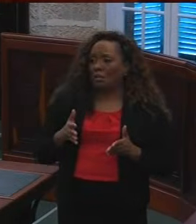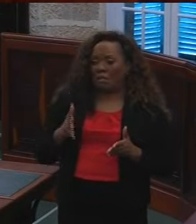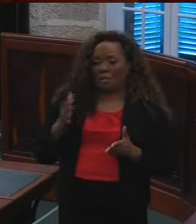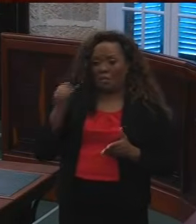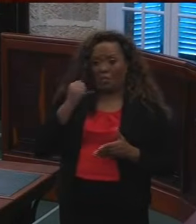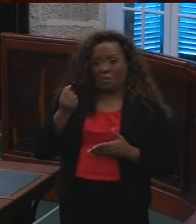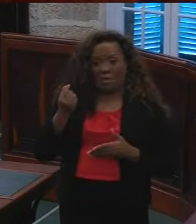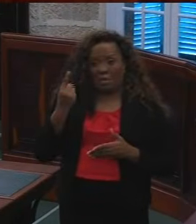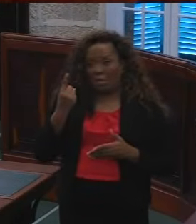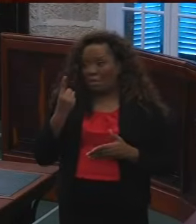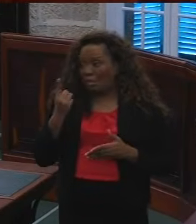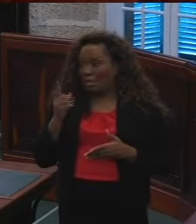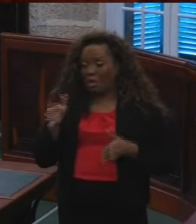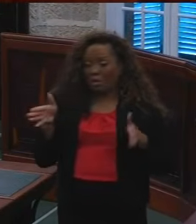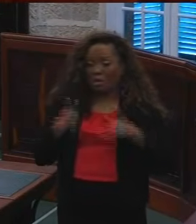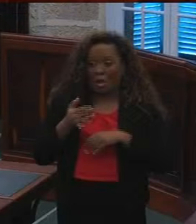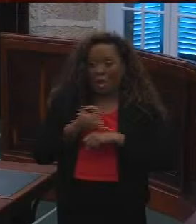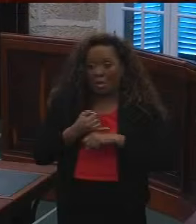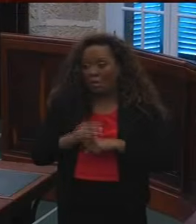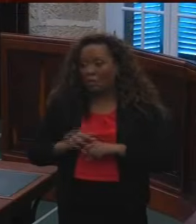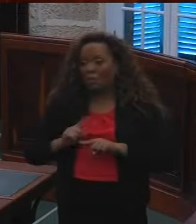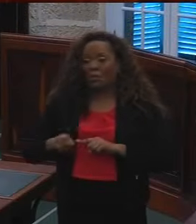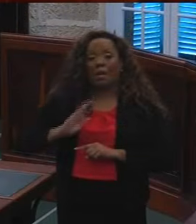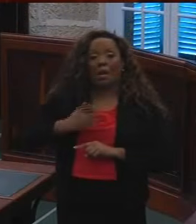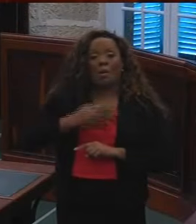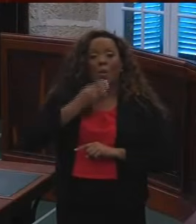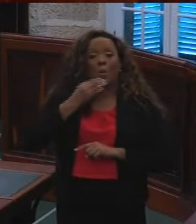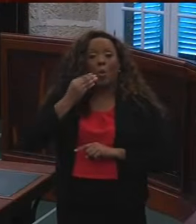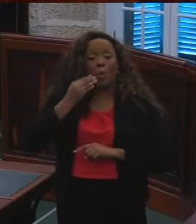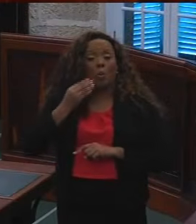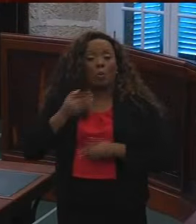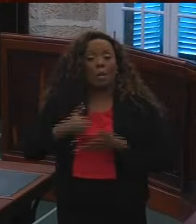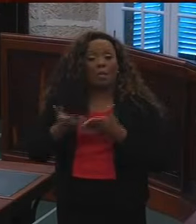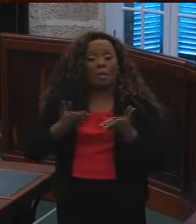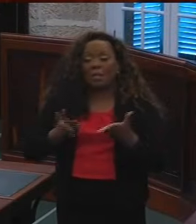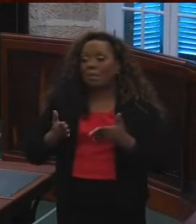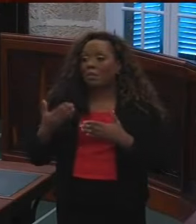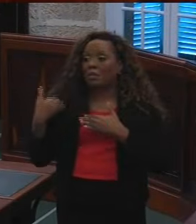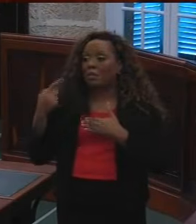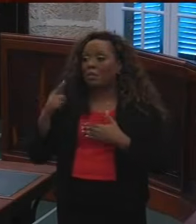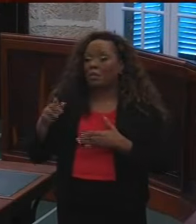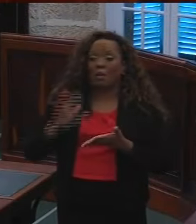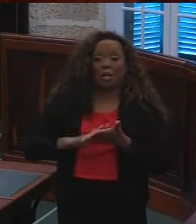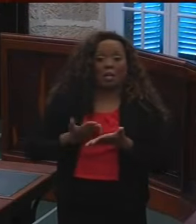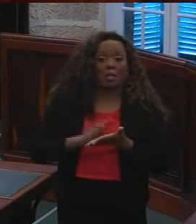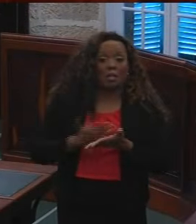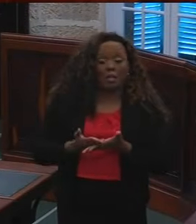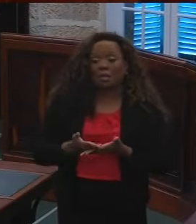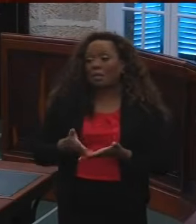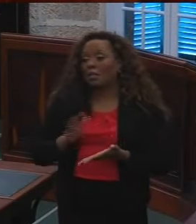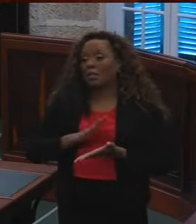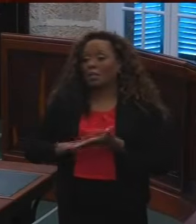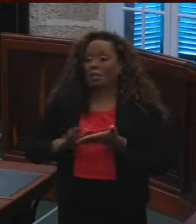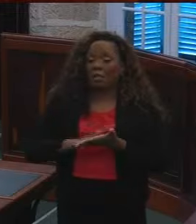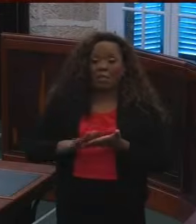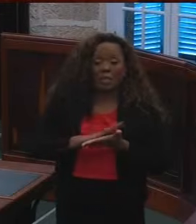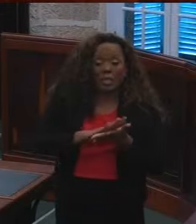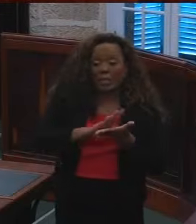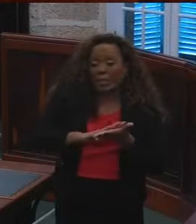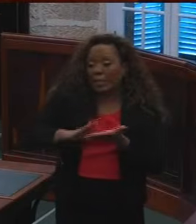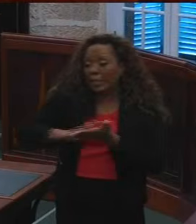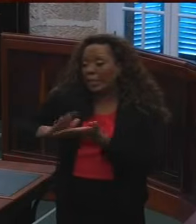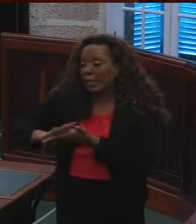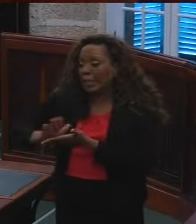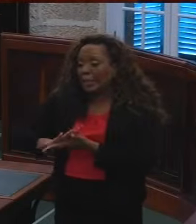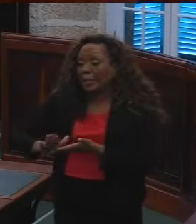myself, responsible for cooking, cleaning, hygiene, and support for persons who